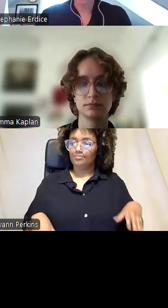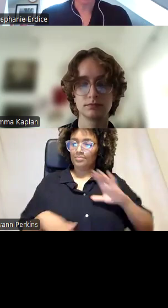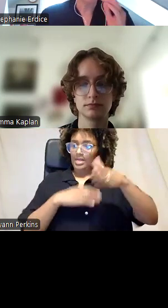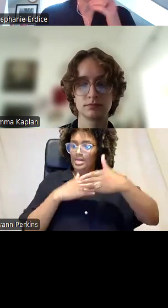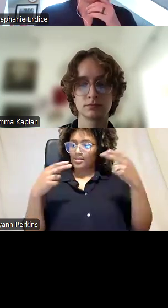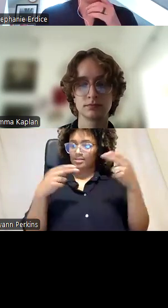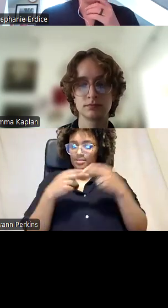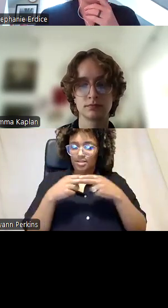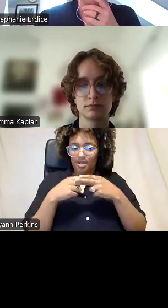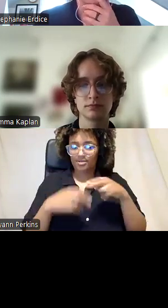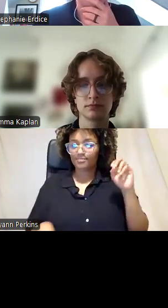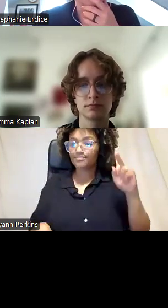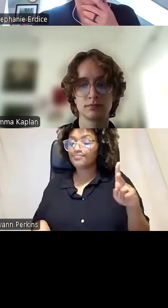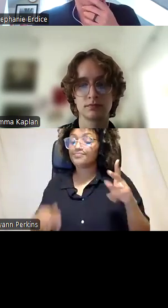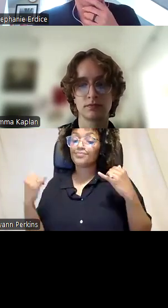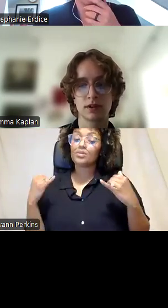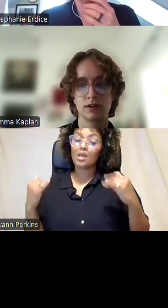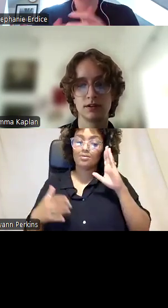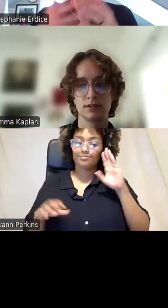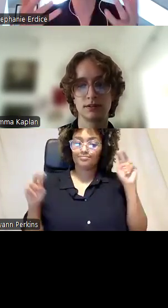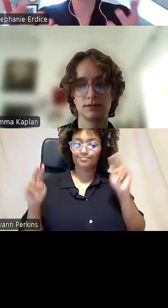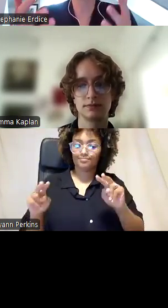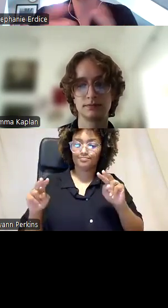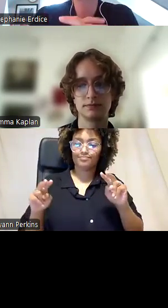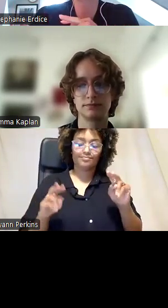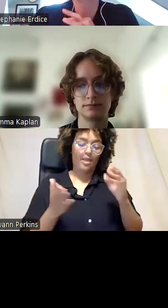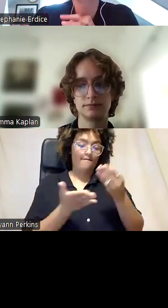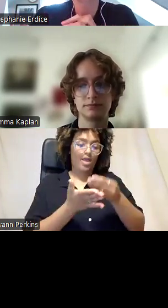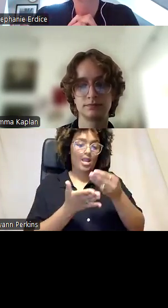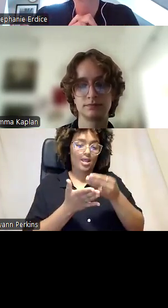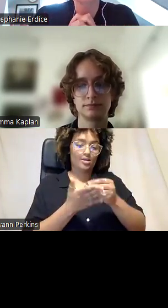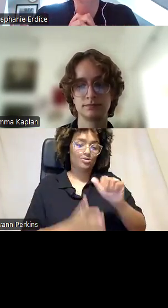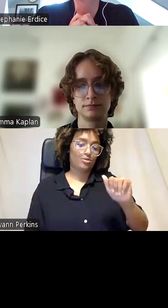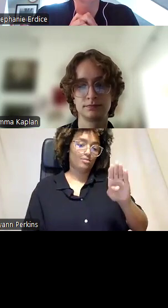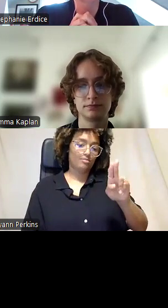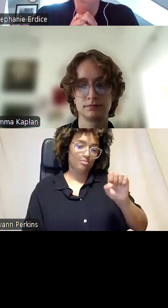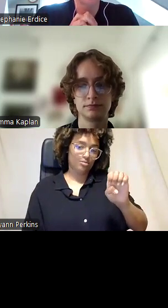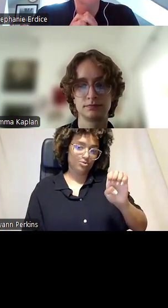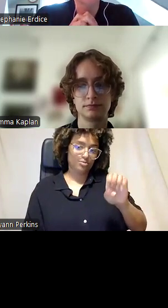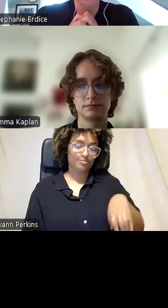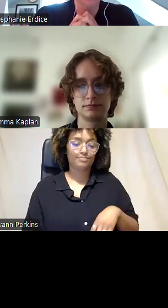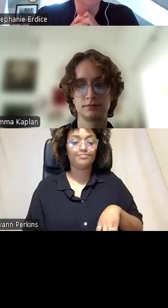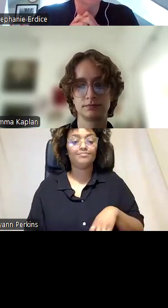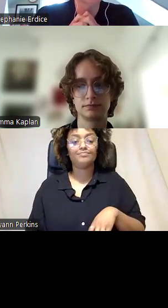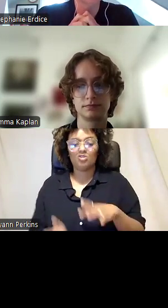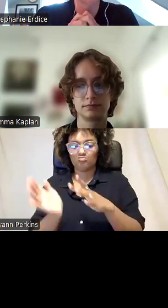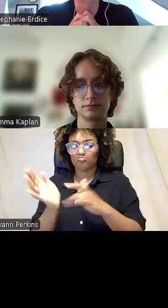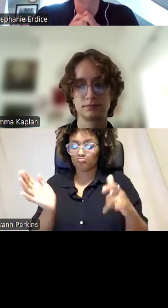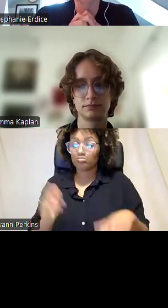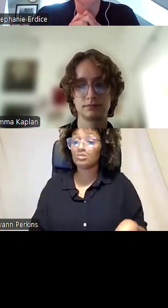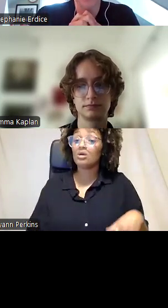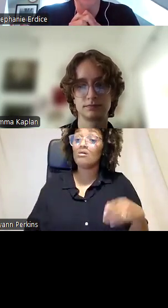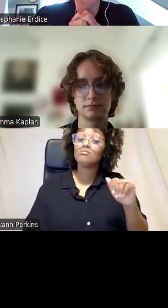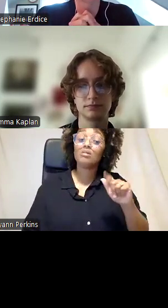So let's talk a little bit about financial abuse. So I'm glad we were able to hear from the survivors. Alyssa and I have seen this